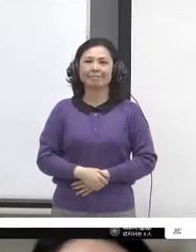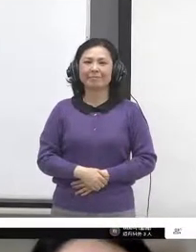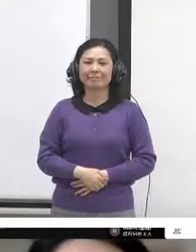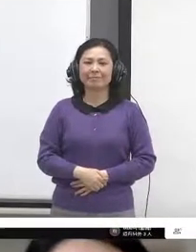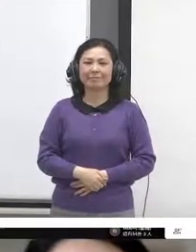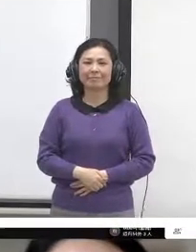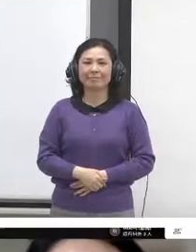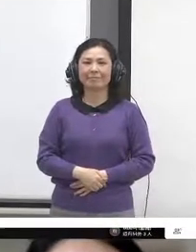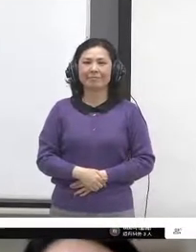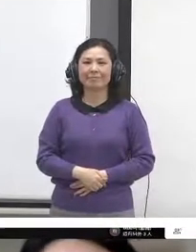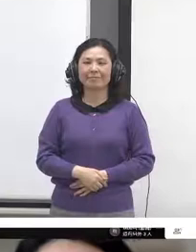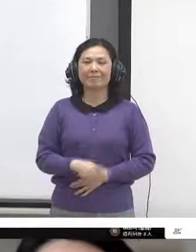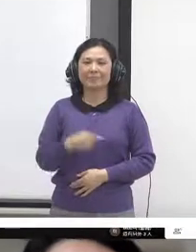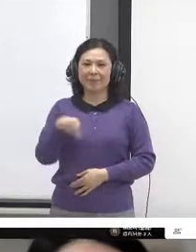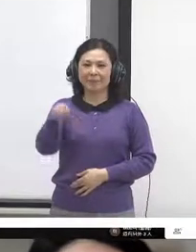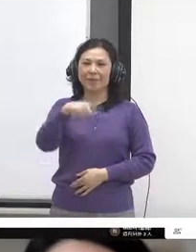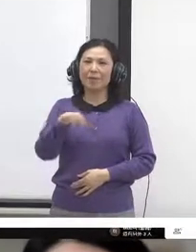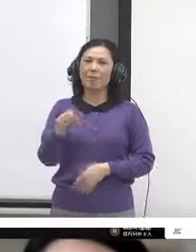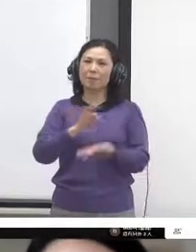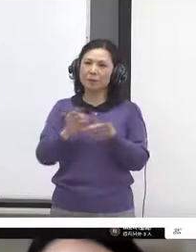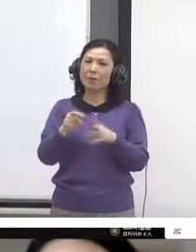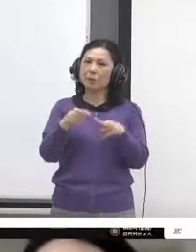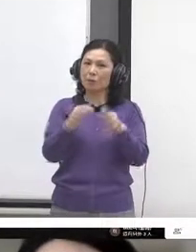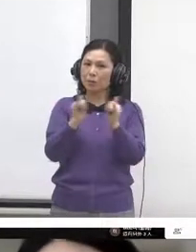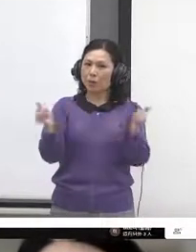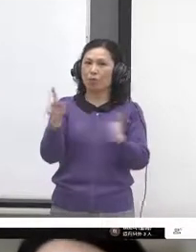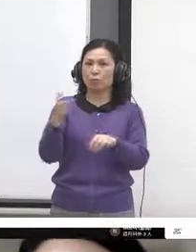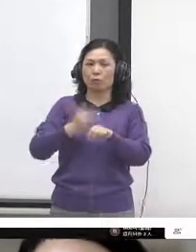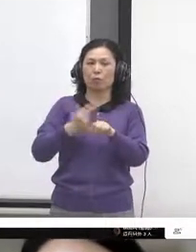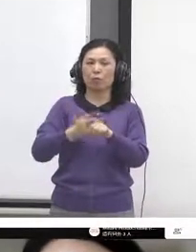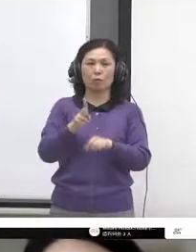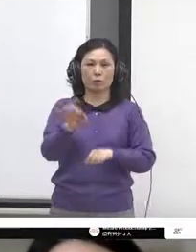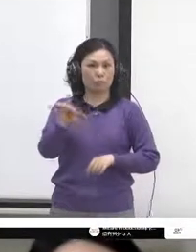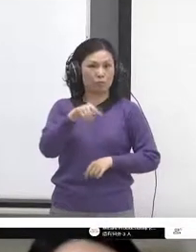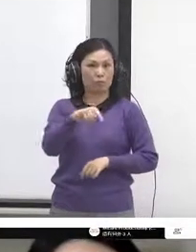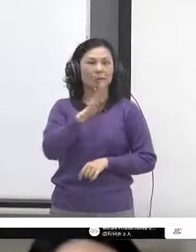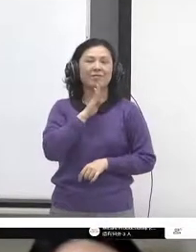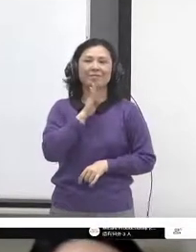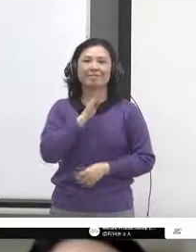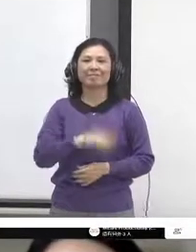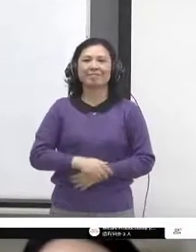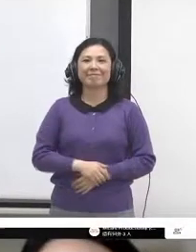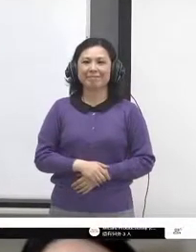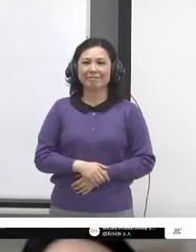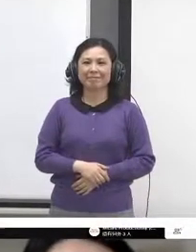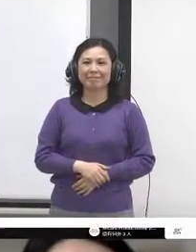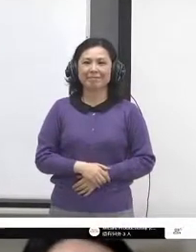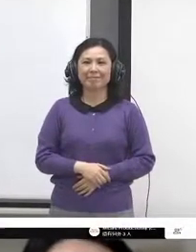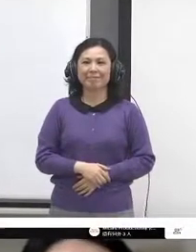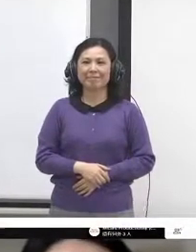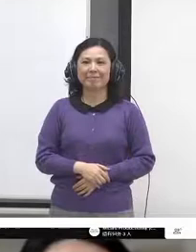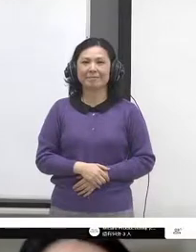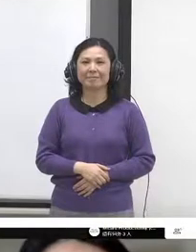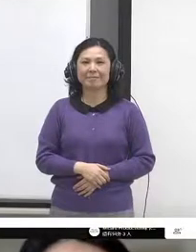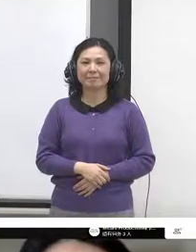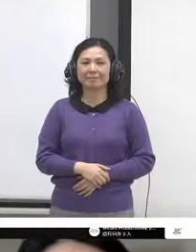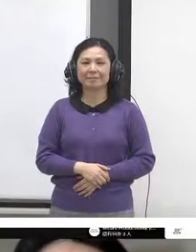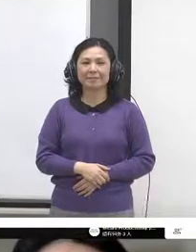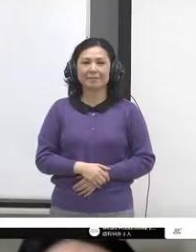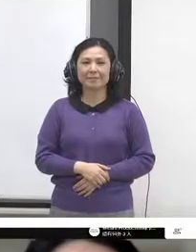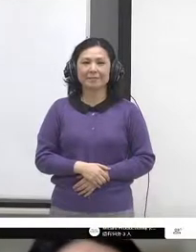a beer and with some drink and food and fun.